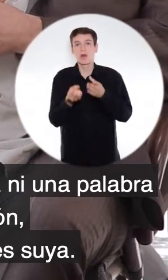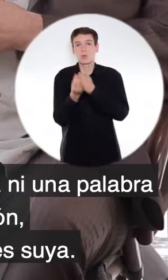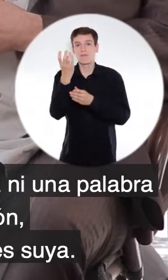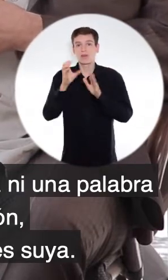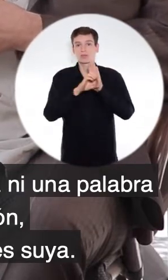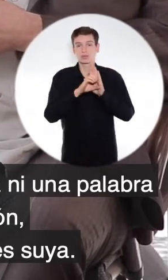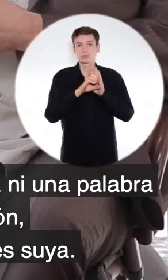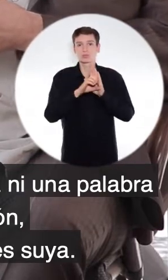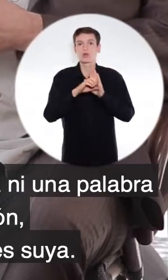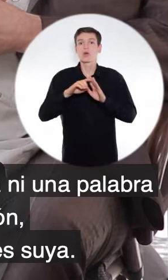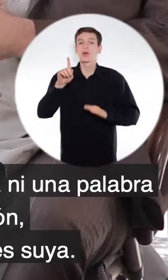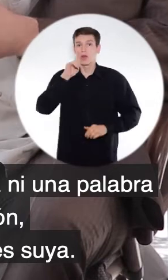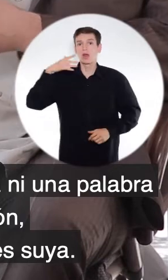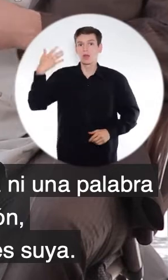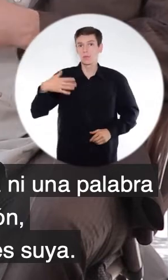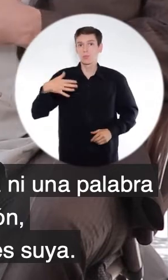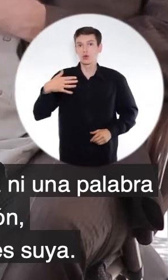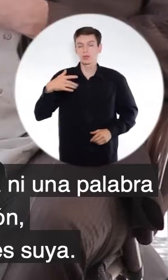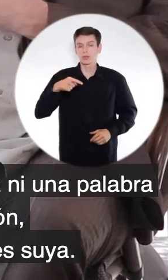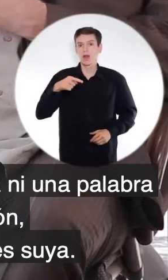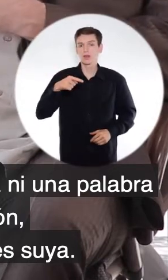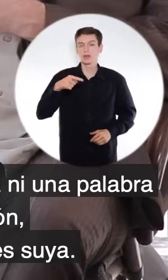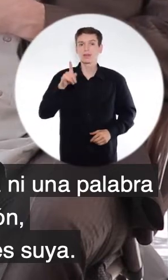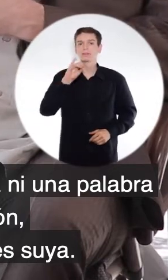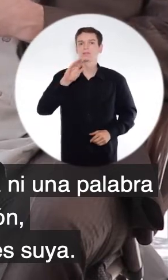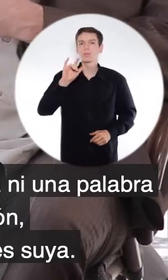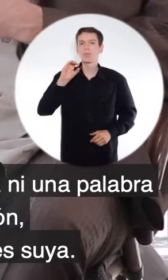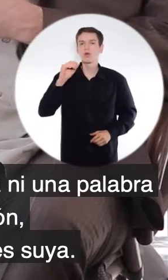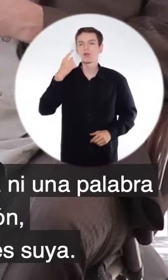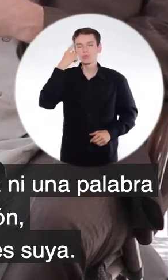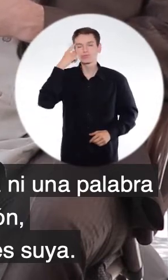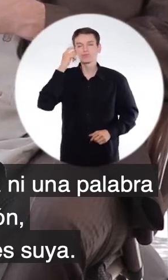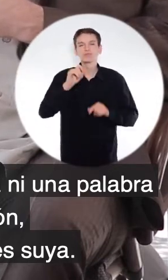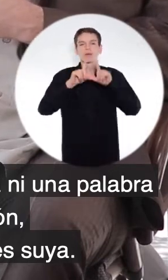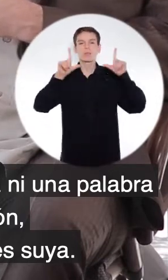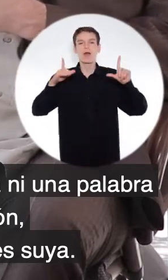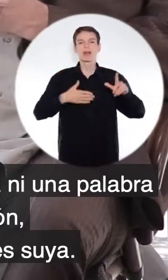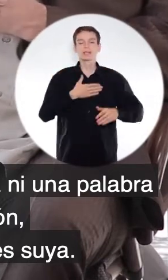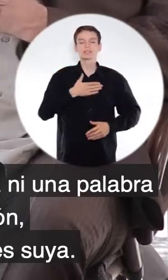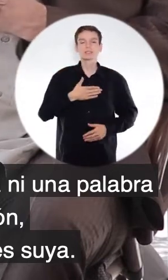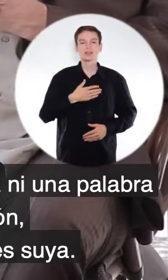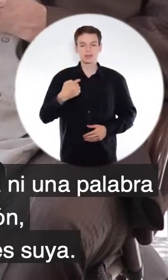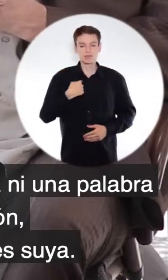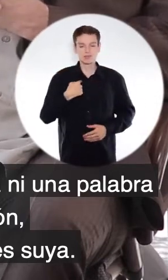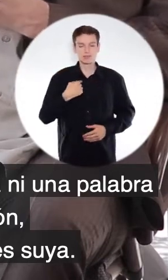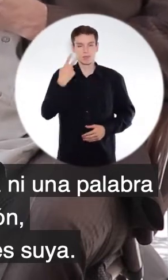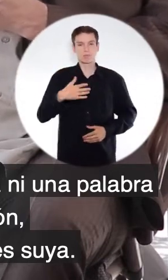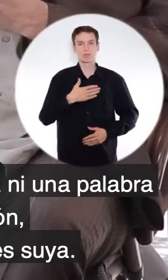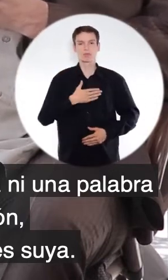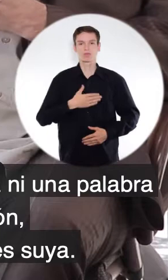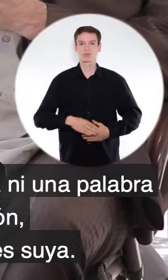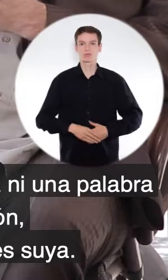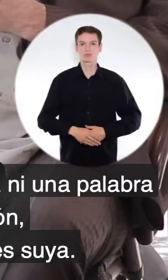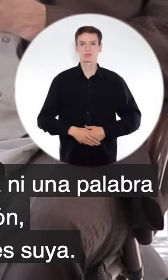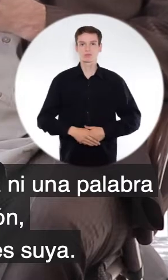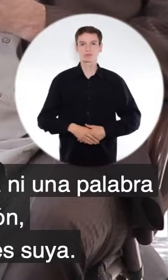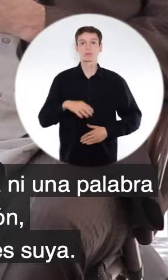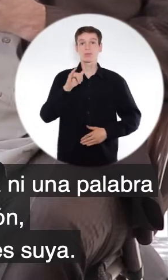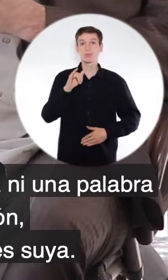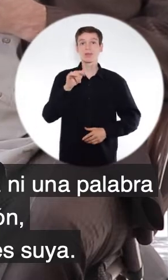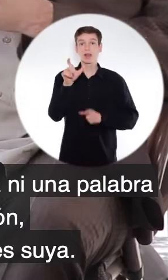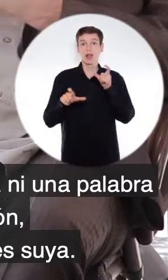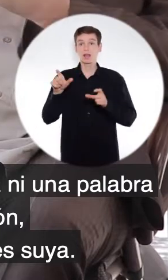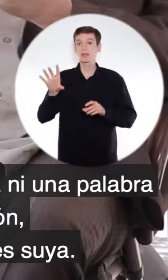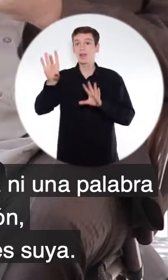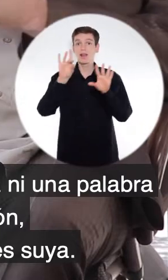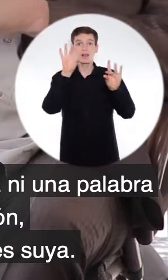a word of the new constitution, having a new founding, having a new constitution, would have massive symbolic